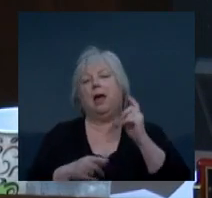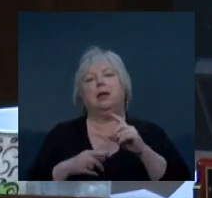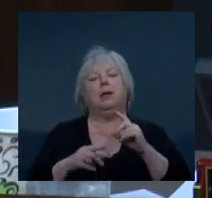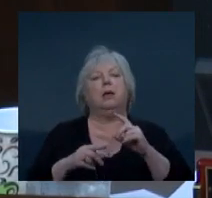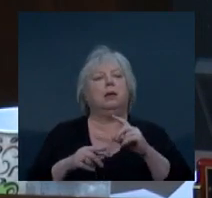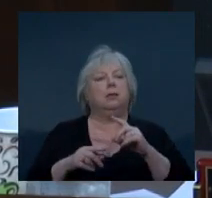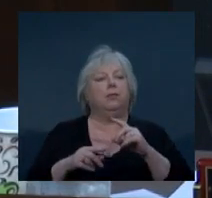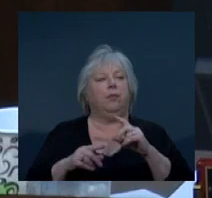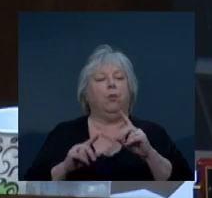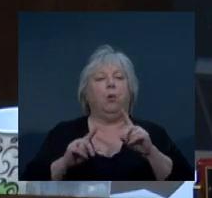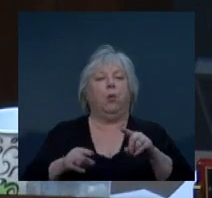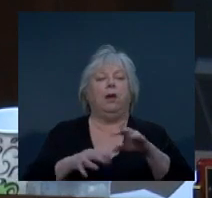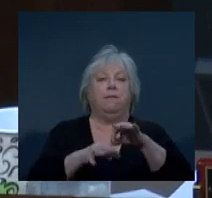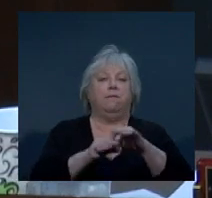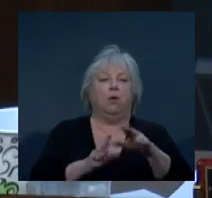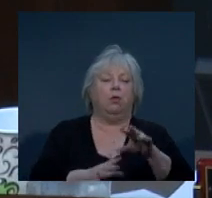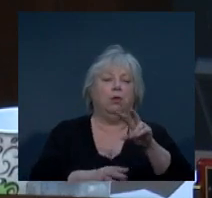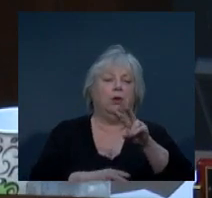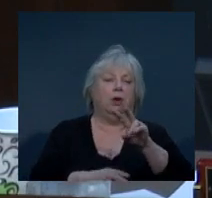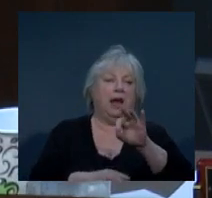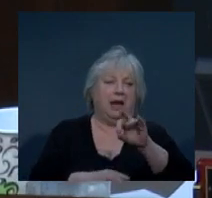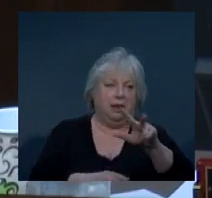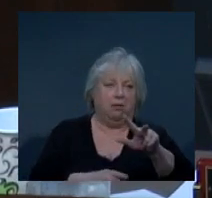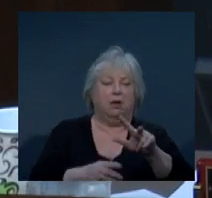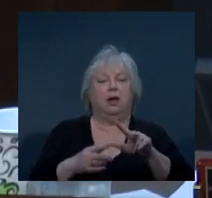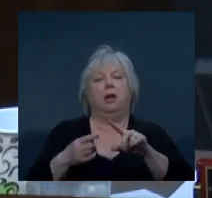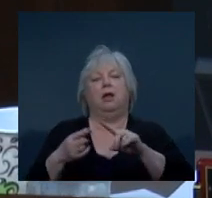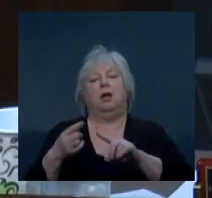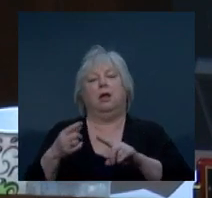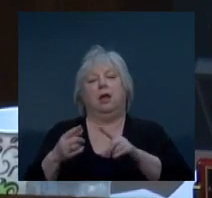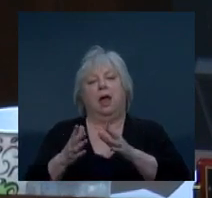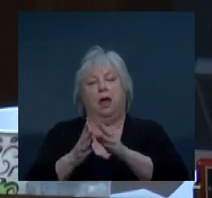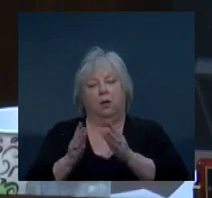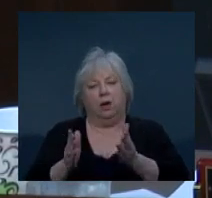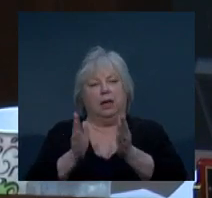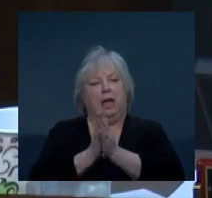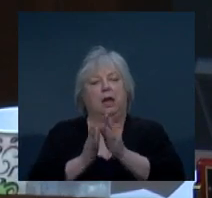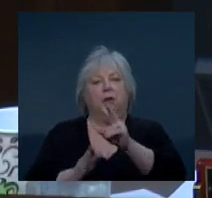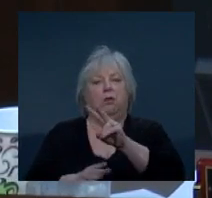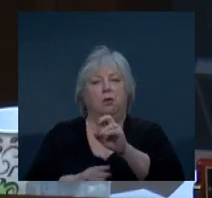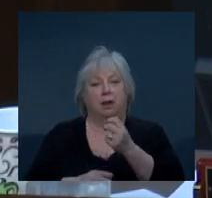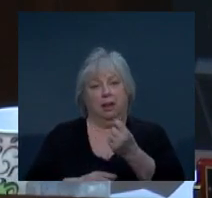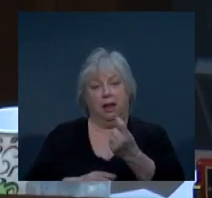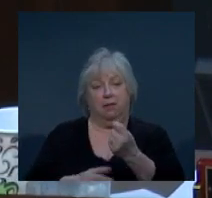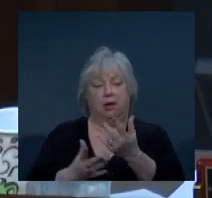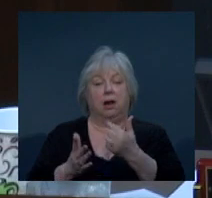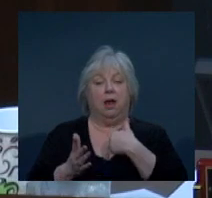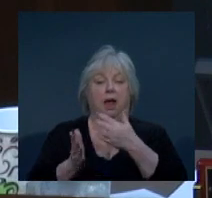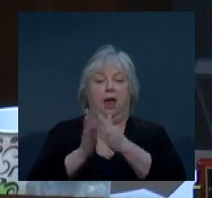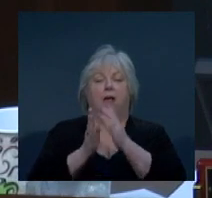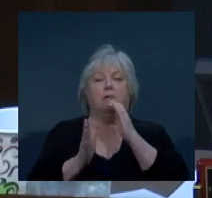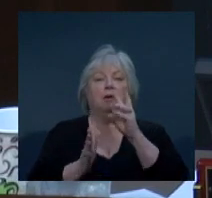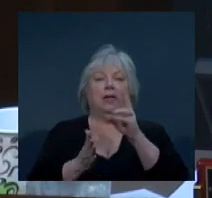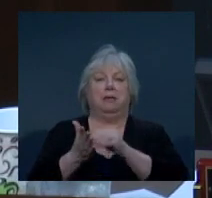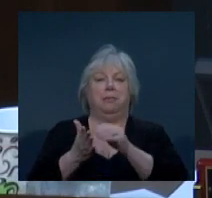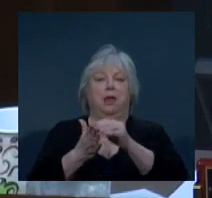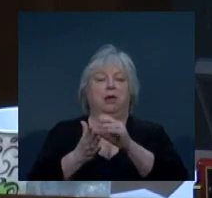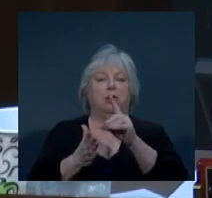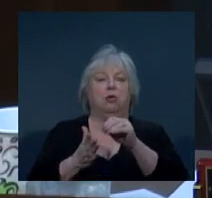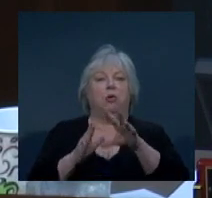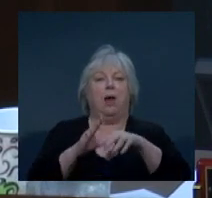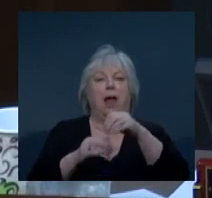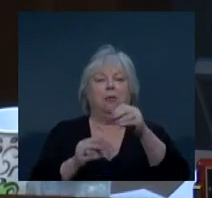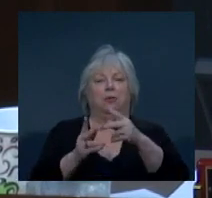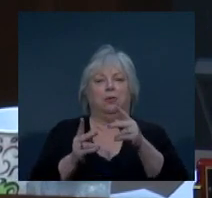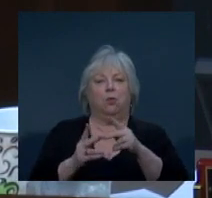'93, went to the voters in 2011, and asked for approximately $6 million to do outsource